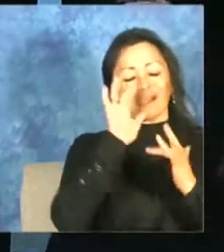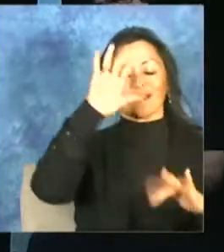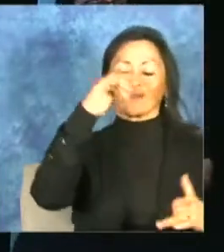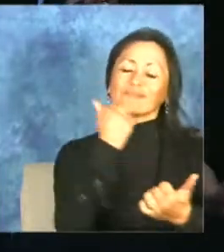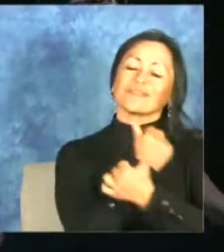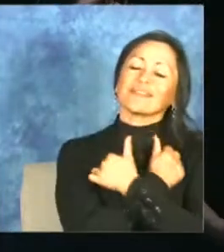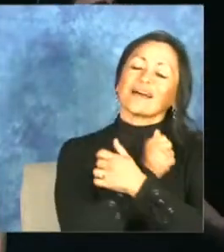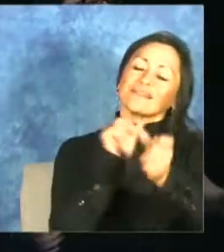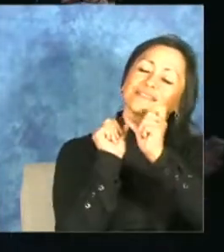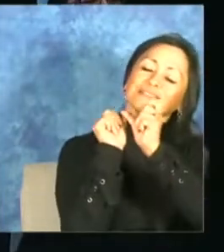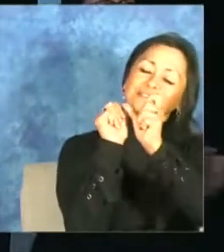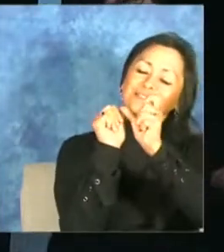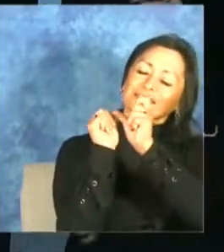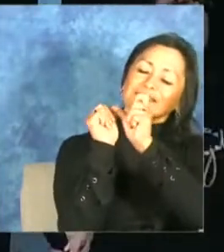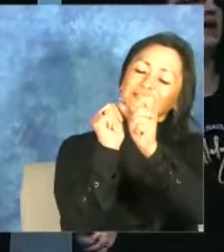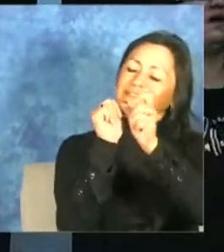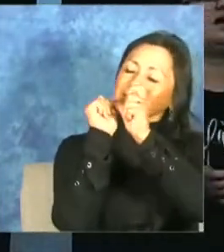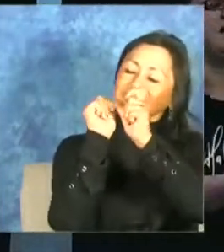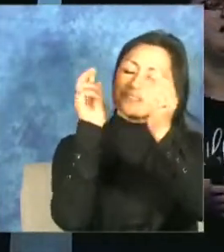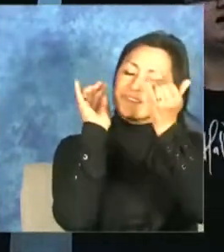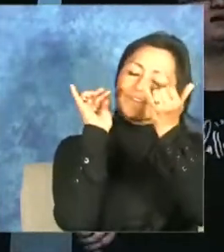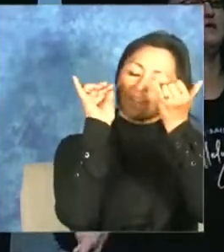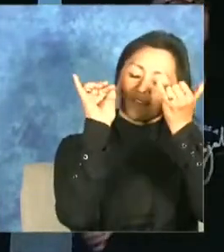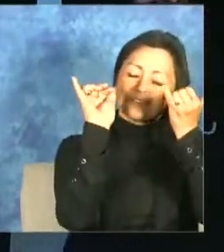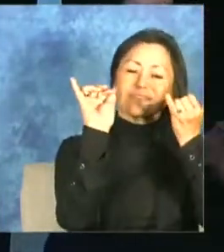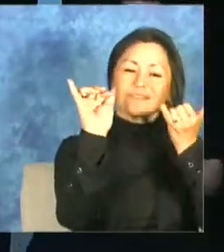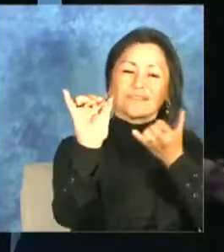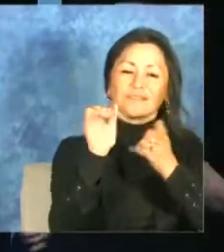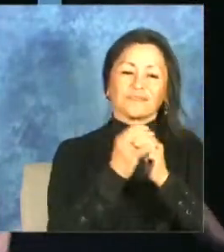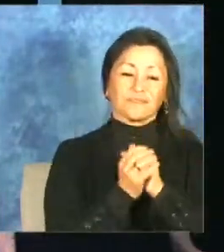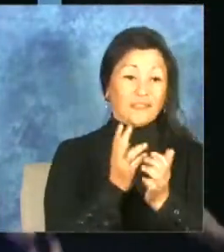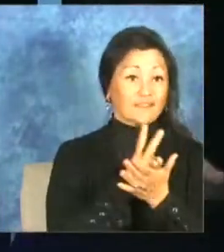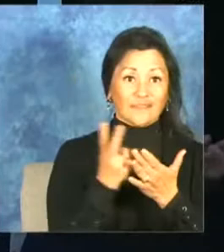Your love never fails.